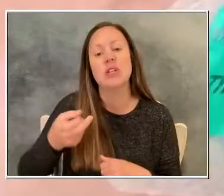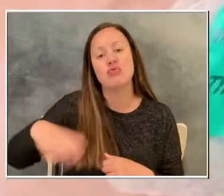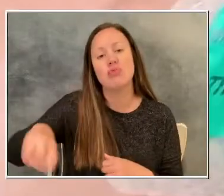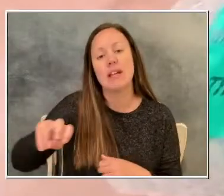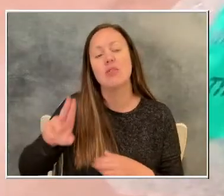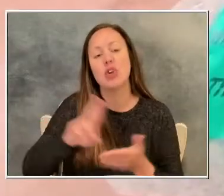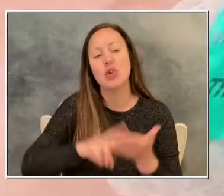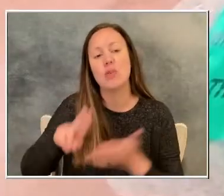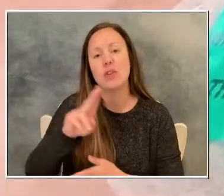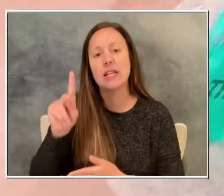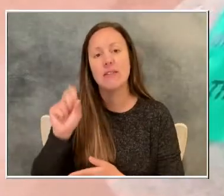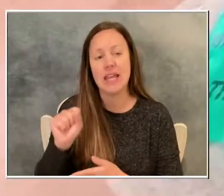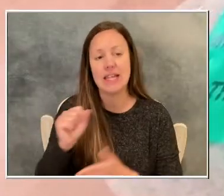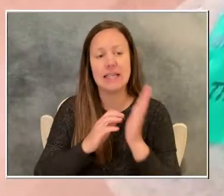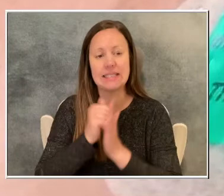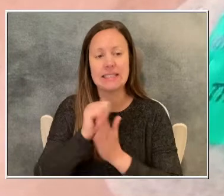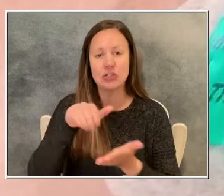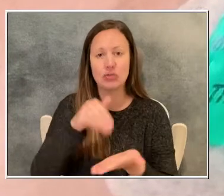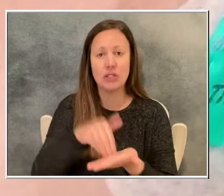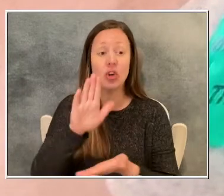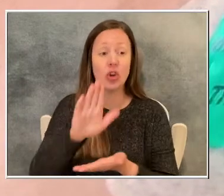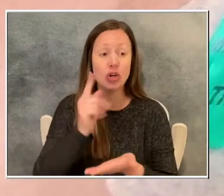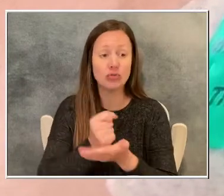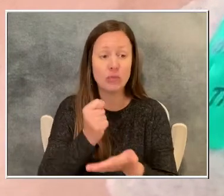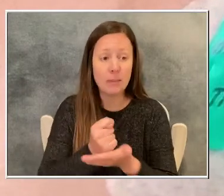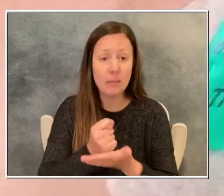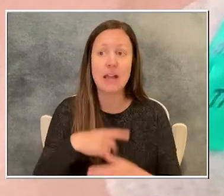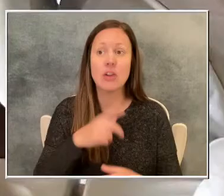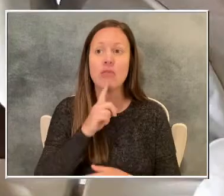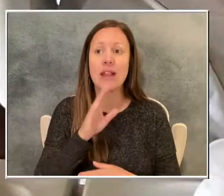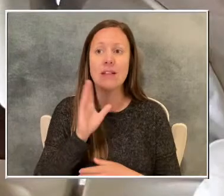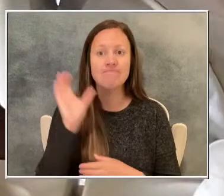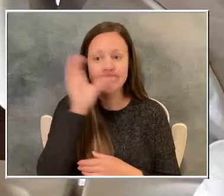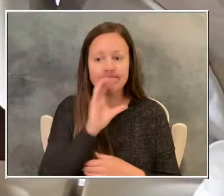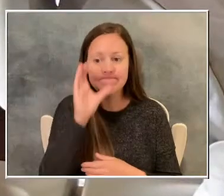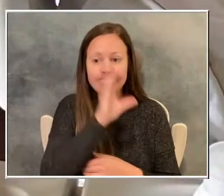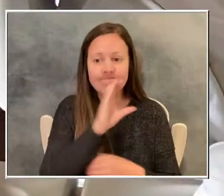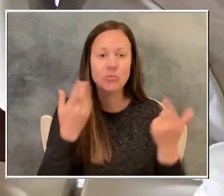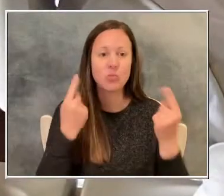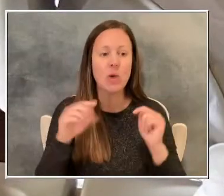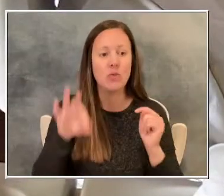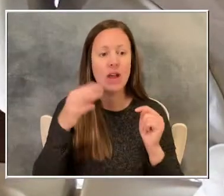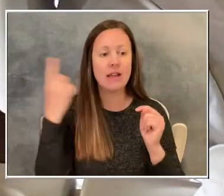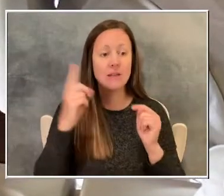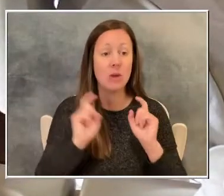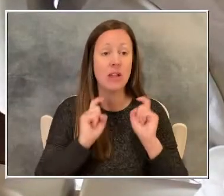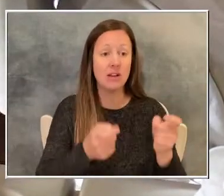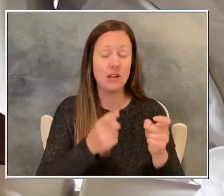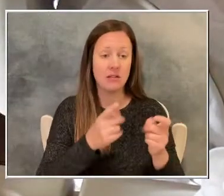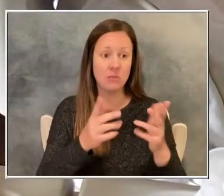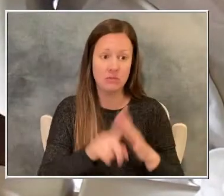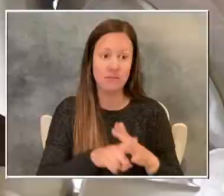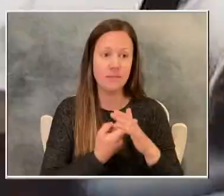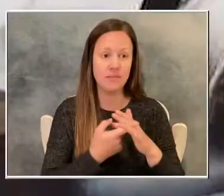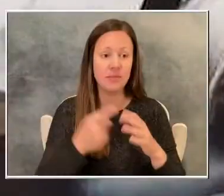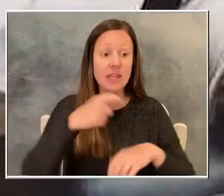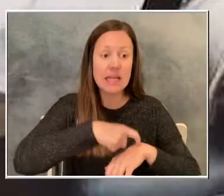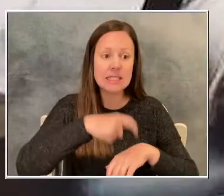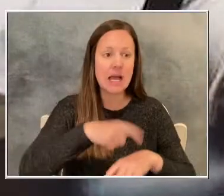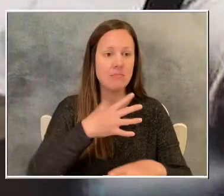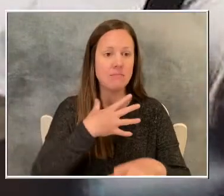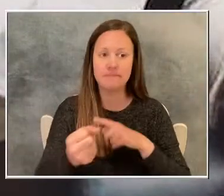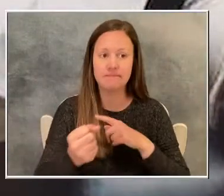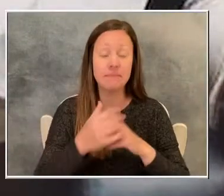Center, where her treatment and a search for a donor began. Time was running out. Then the news came.